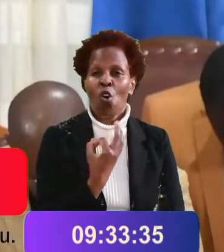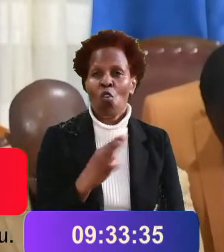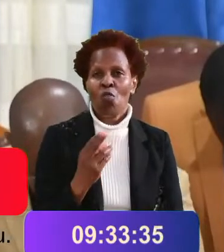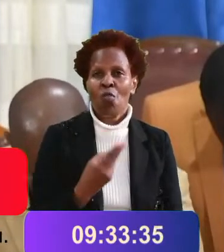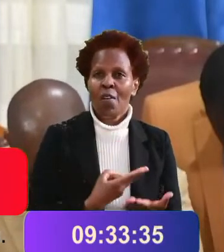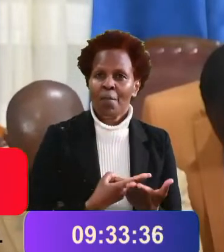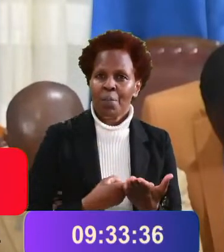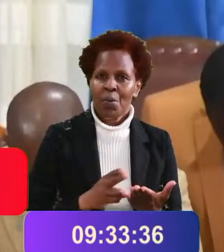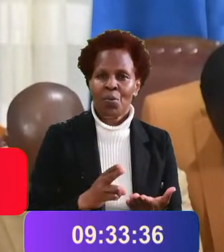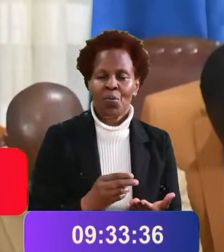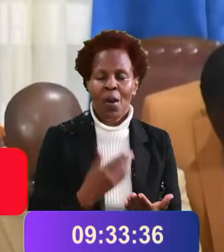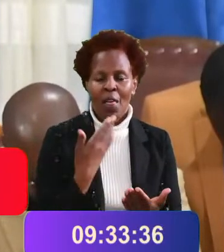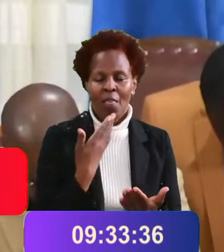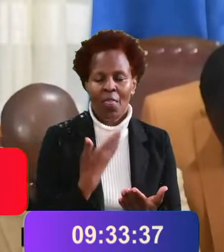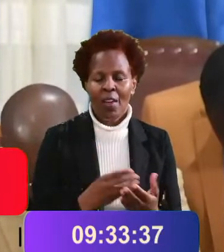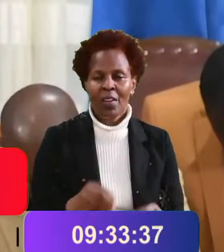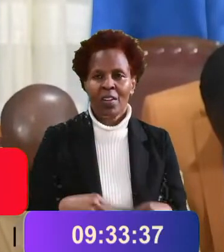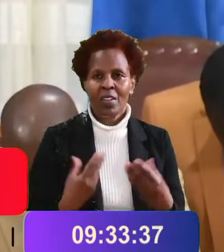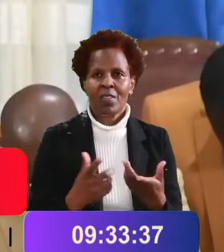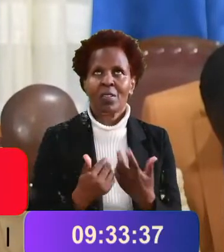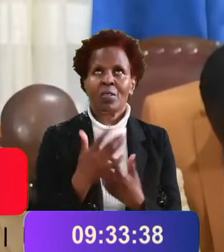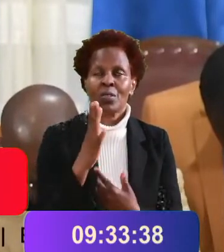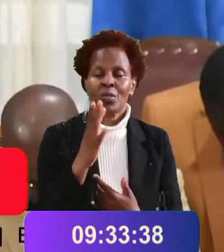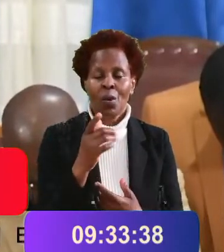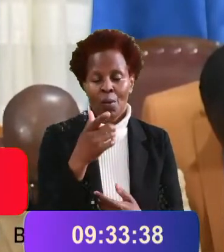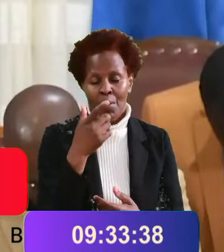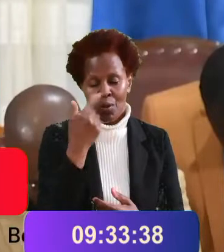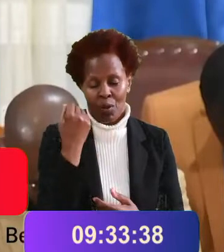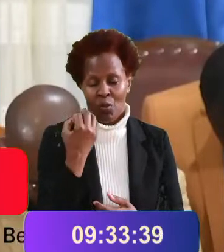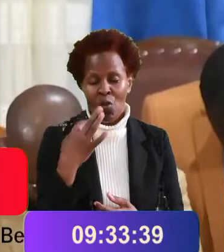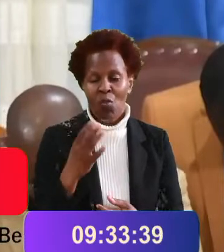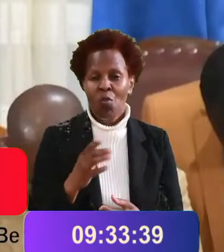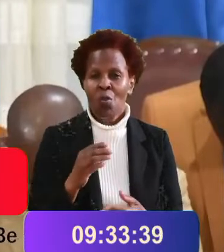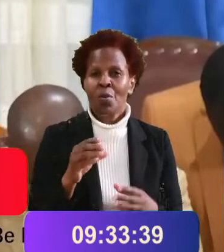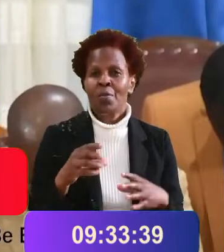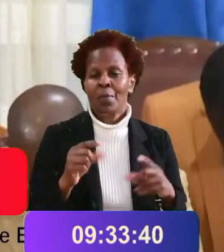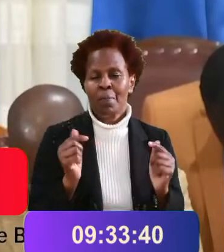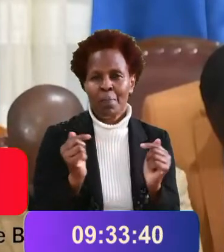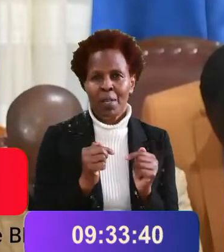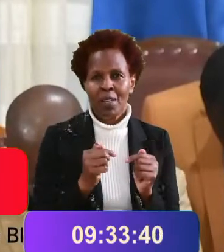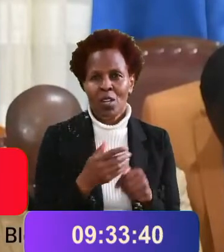thanksgiving because of the gains they have received.